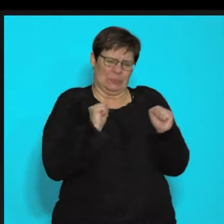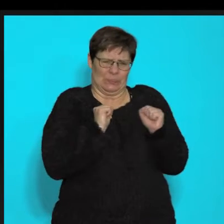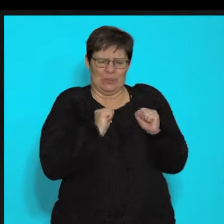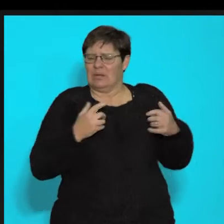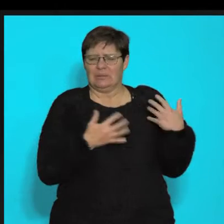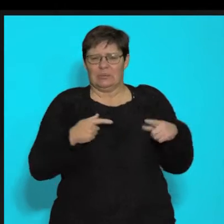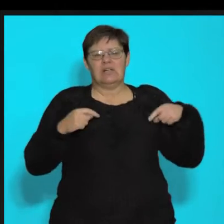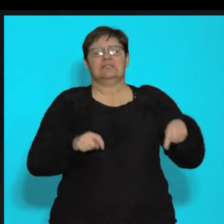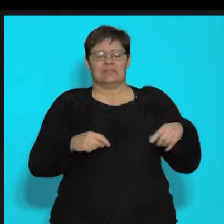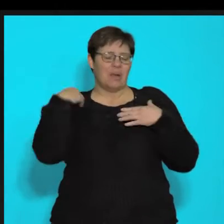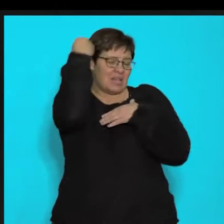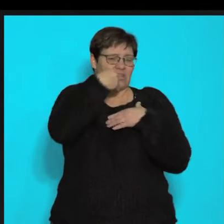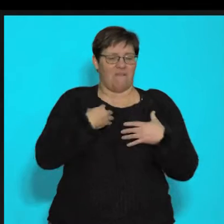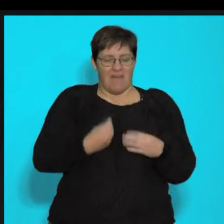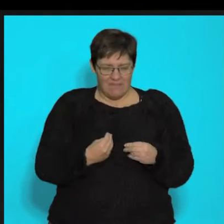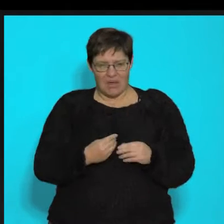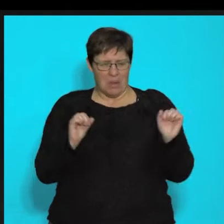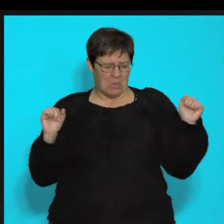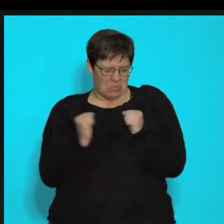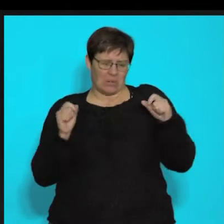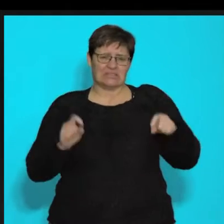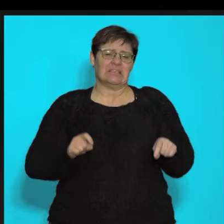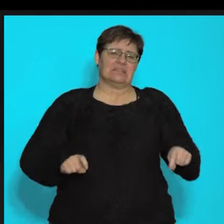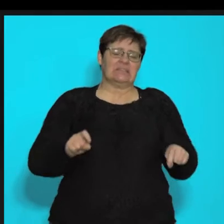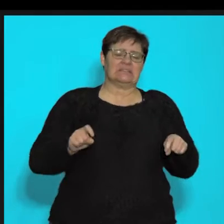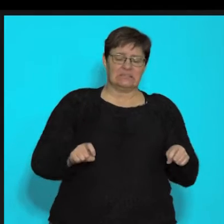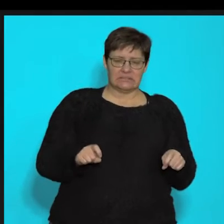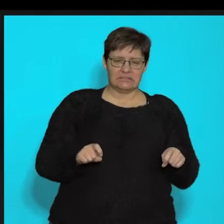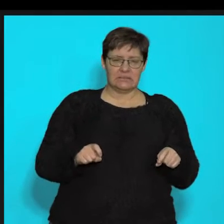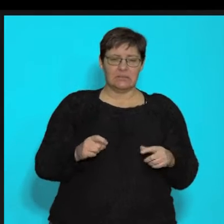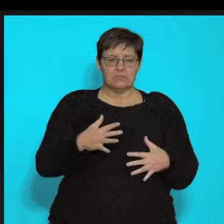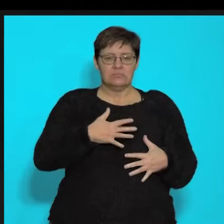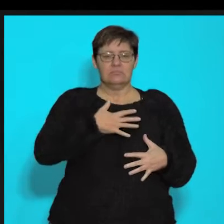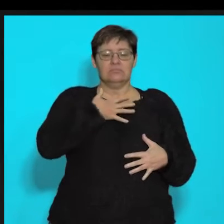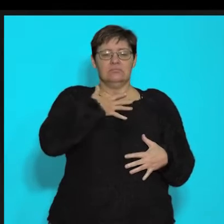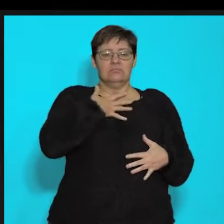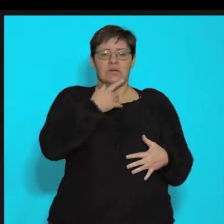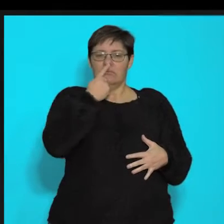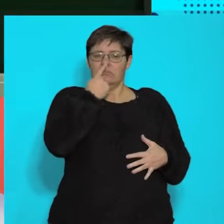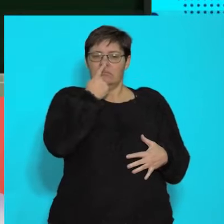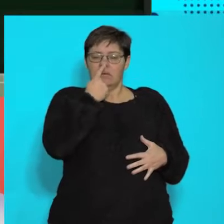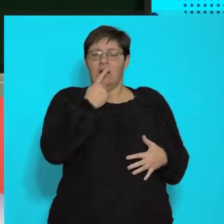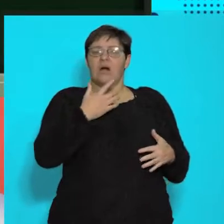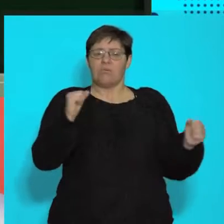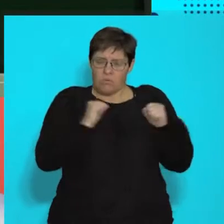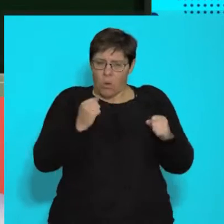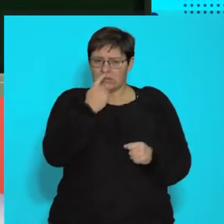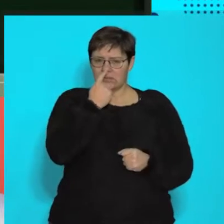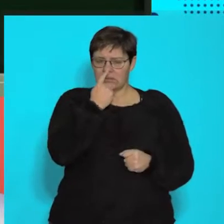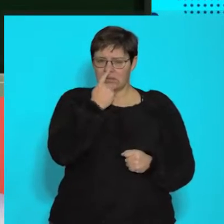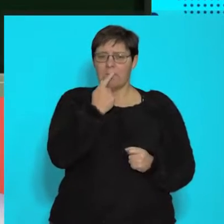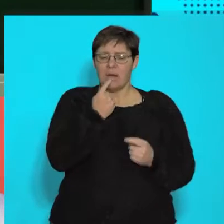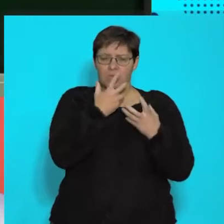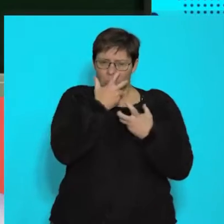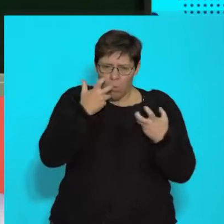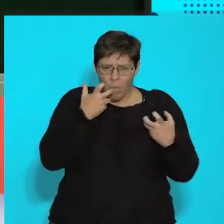day. You can see I'm wearing a scarf, so it probably is quite cold. And when I breathe in the air, when I breathe it in, it's ice